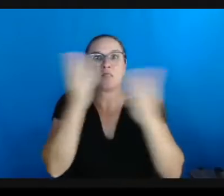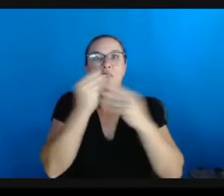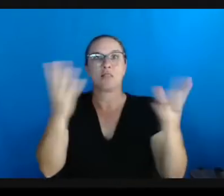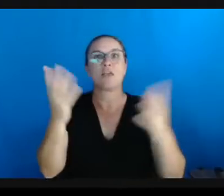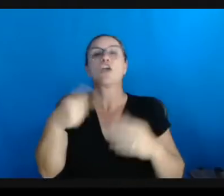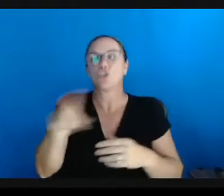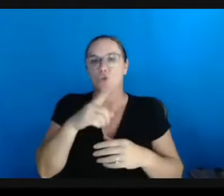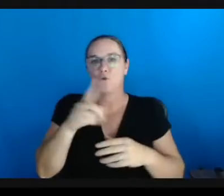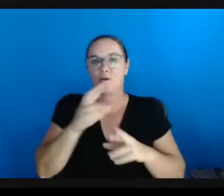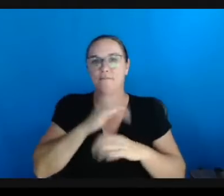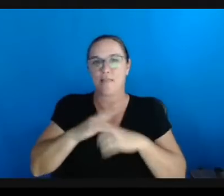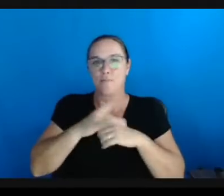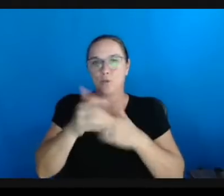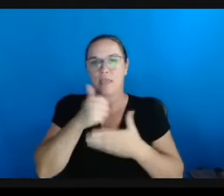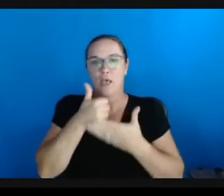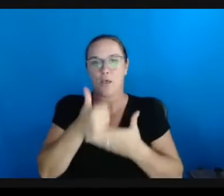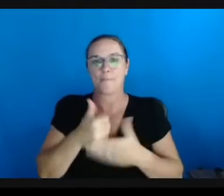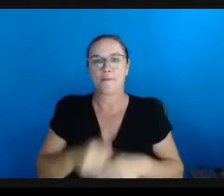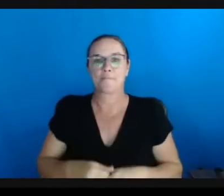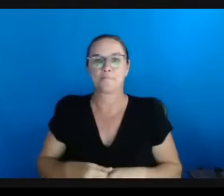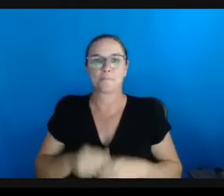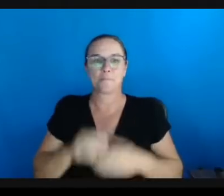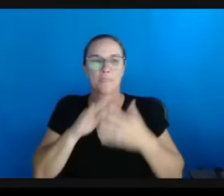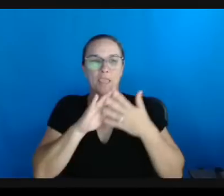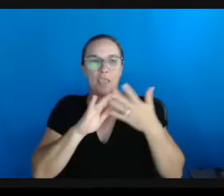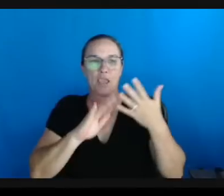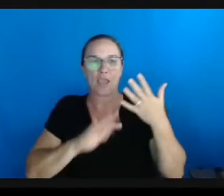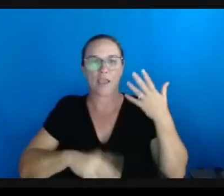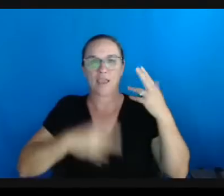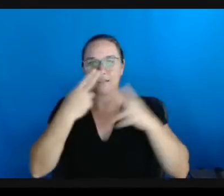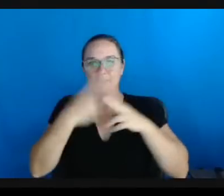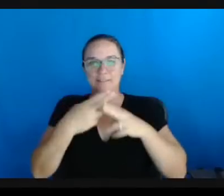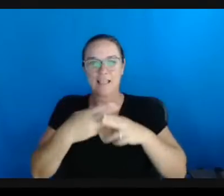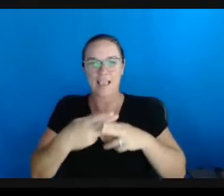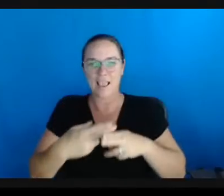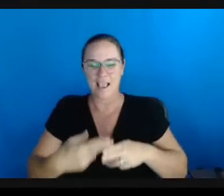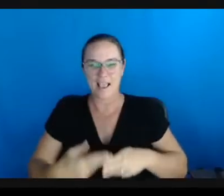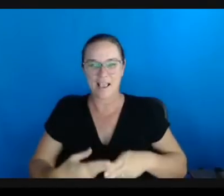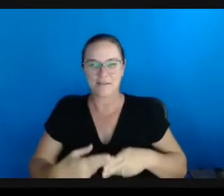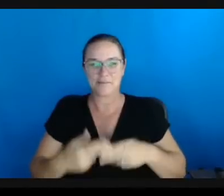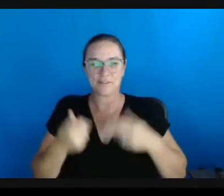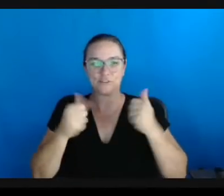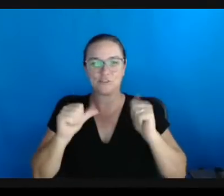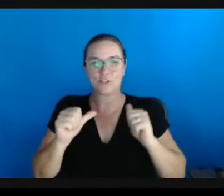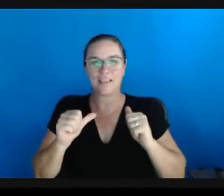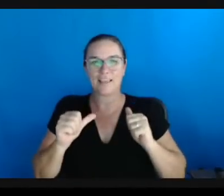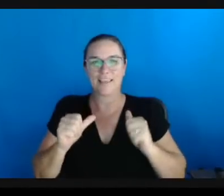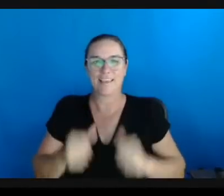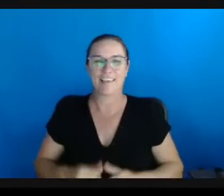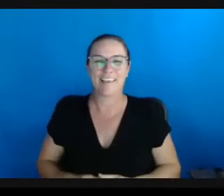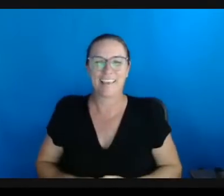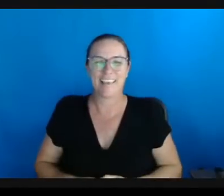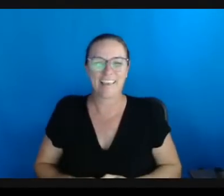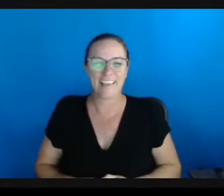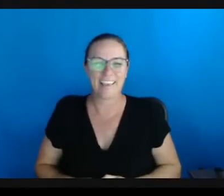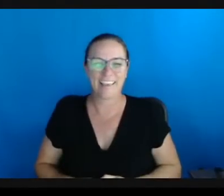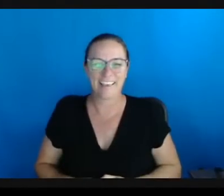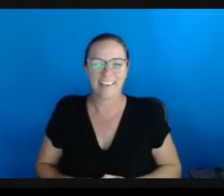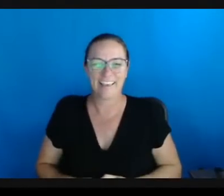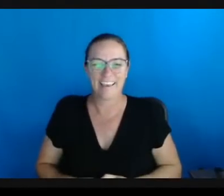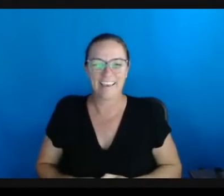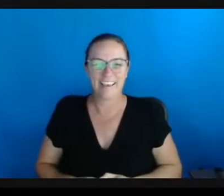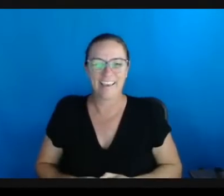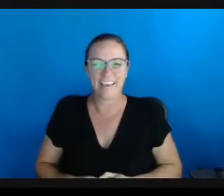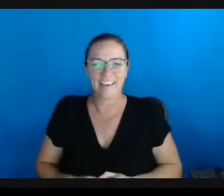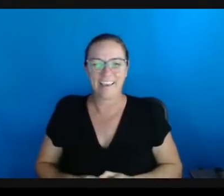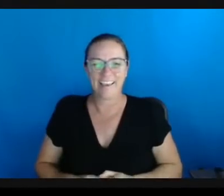that. So here's our thanks. Kilauea Recovery, County Hawaii, Atherton, Give Bag. Here's our supporters: Obi-san, Desiree, Skag, JW, Lisa, Susan, Kathleen,